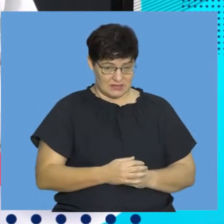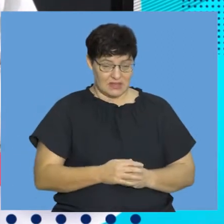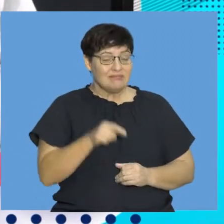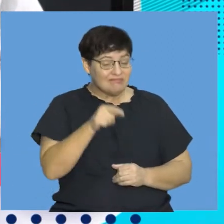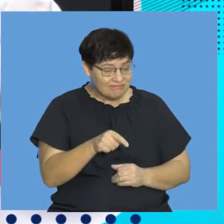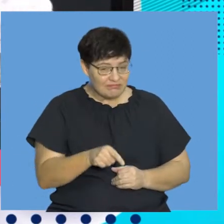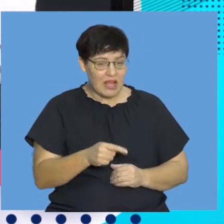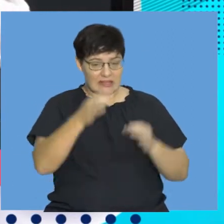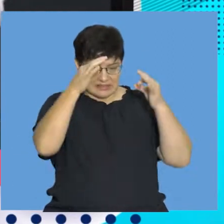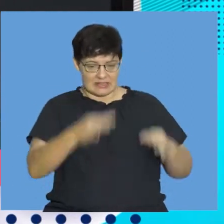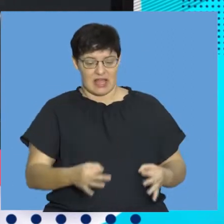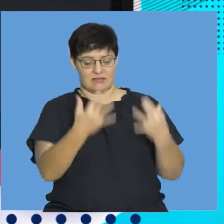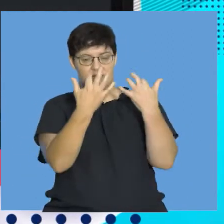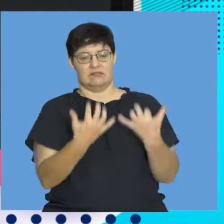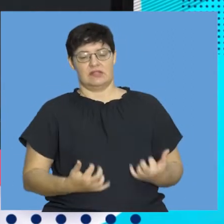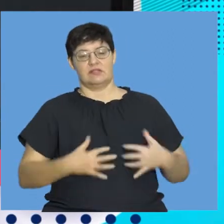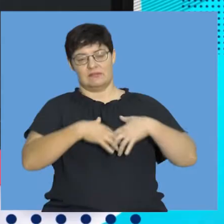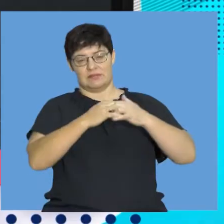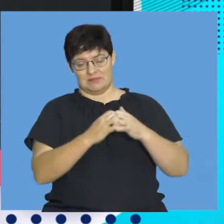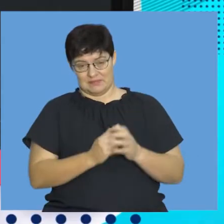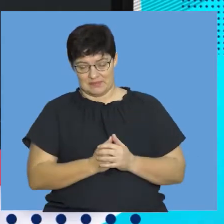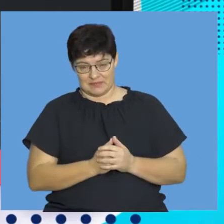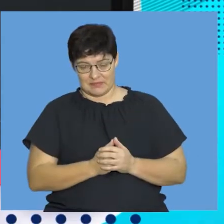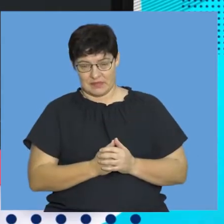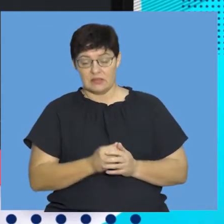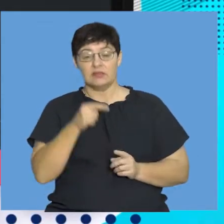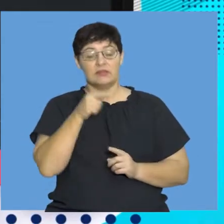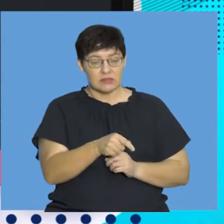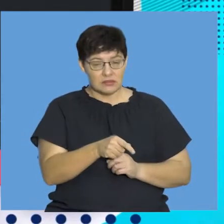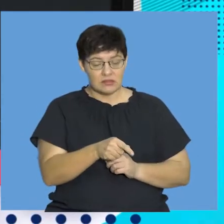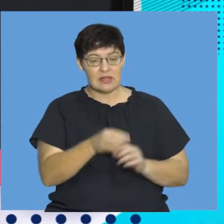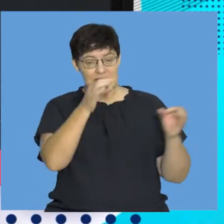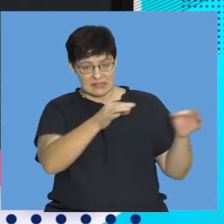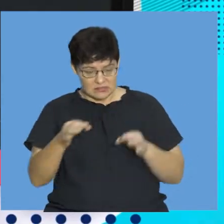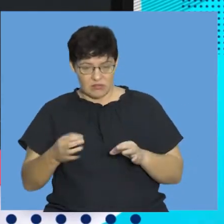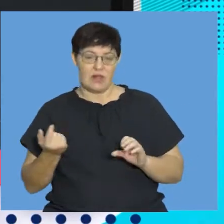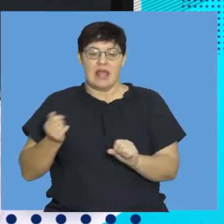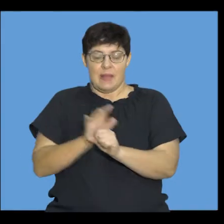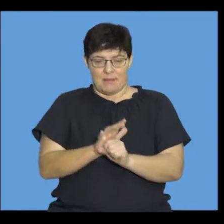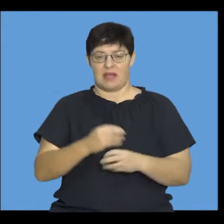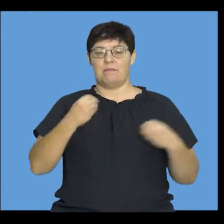take. And remember, those decisions are going to impact on your business,